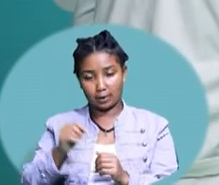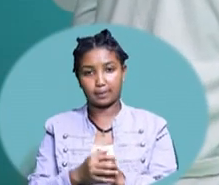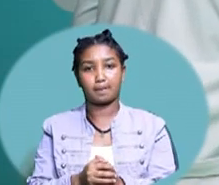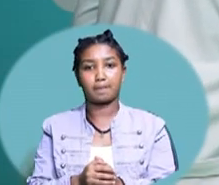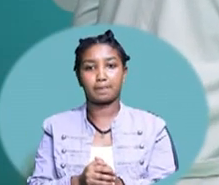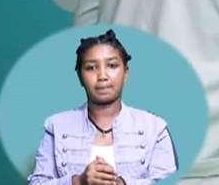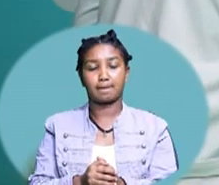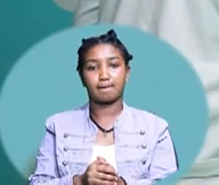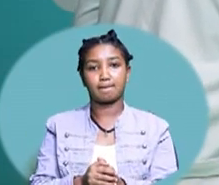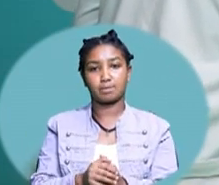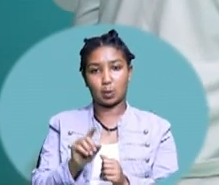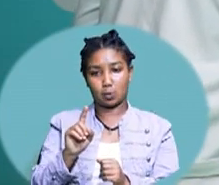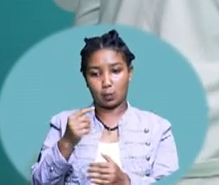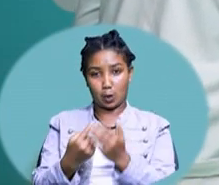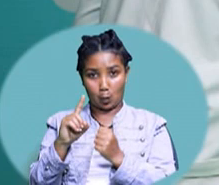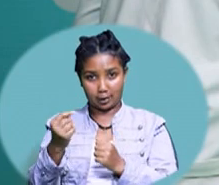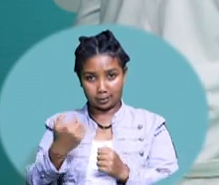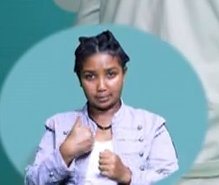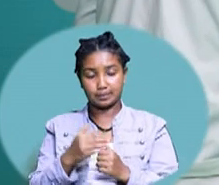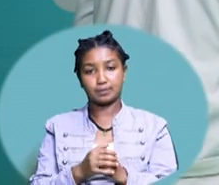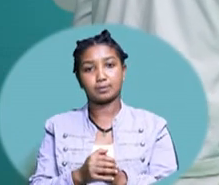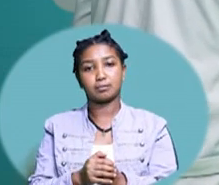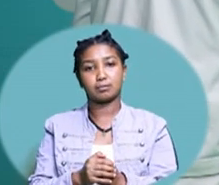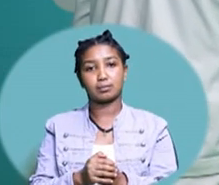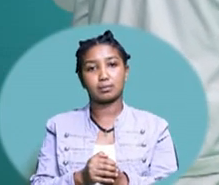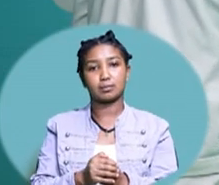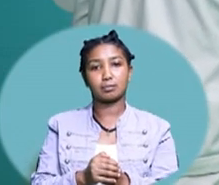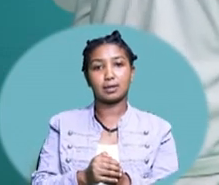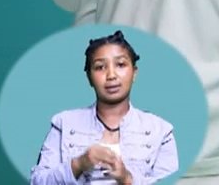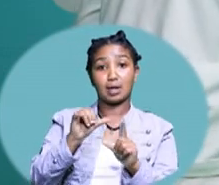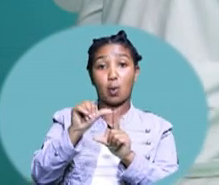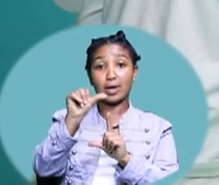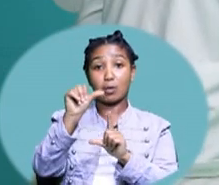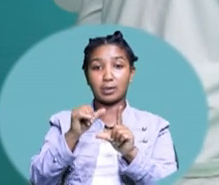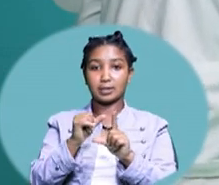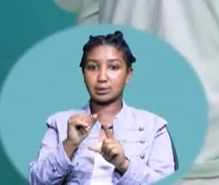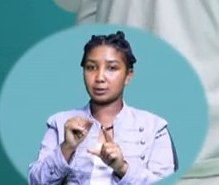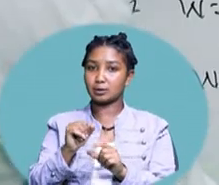the displacement component, sx, is 1. Here we have only 1.